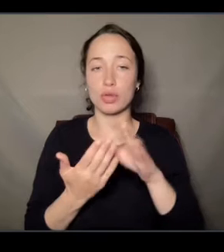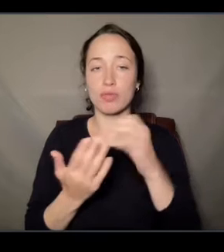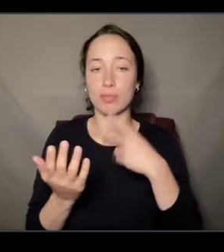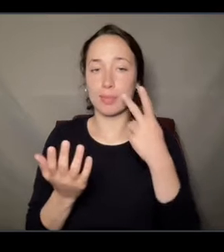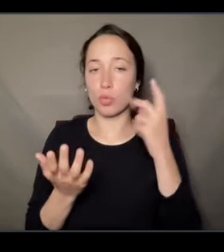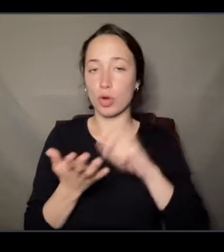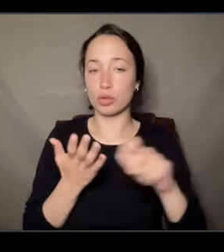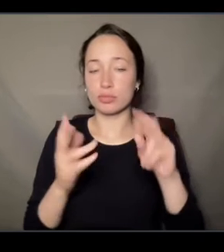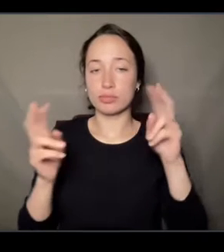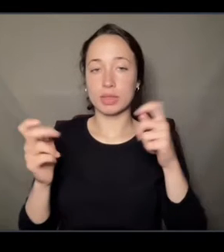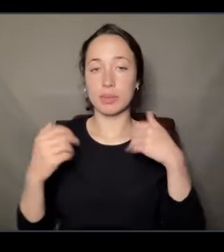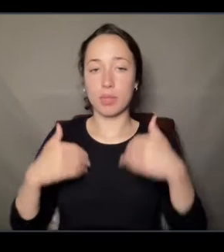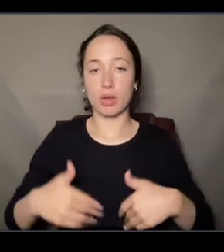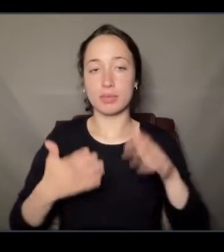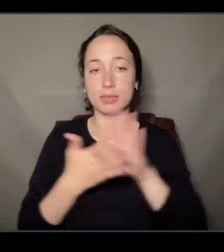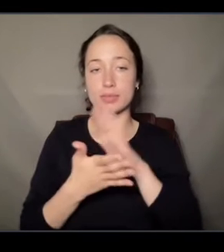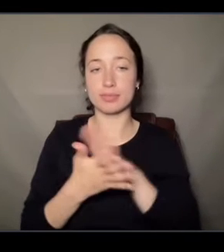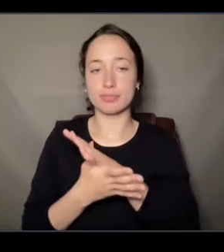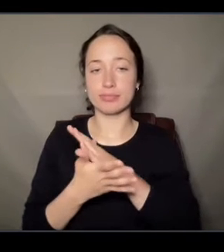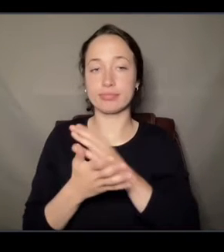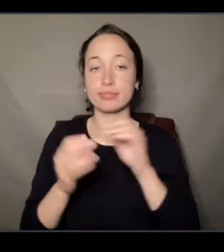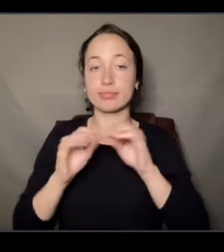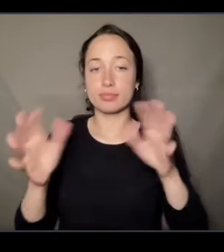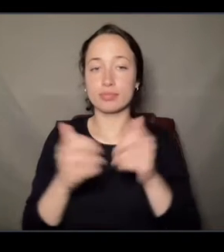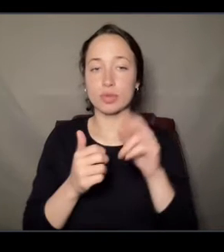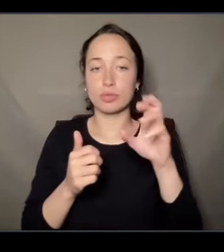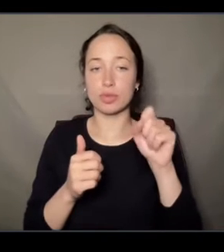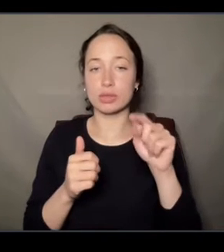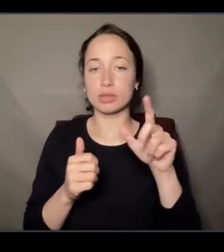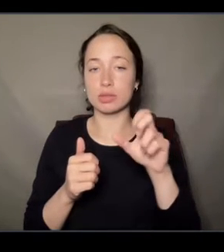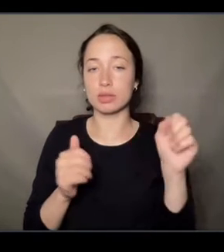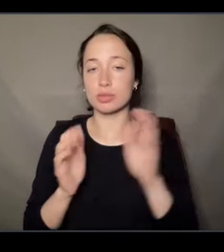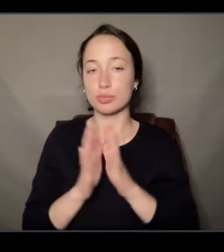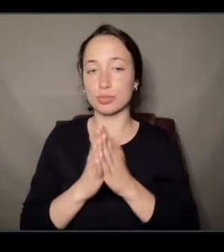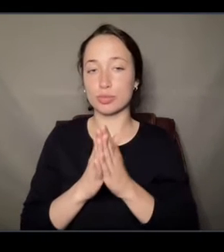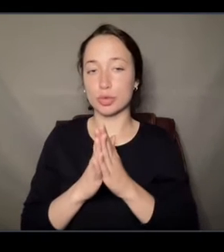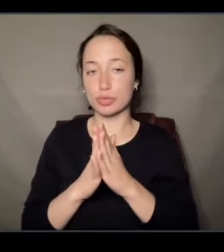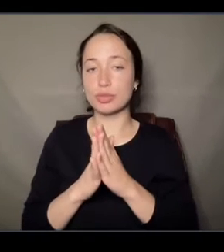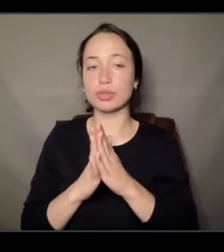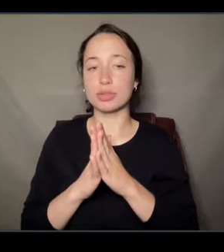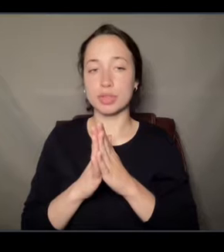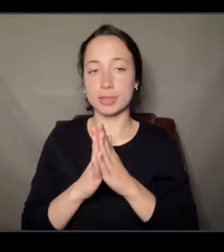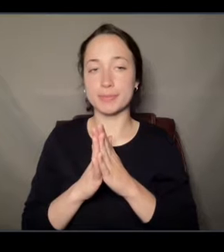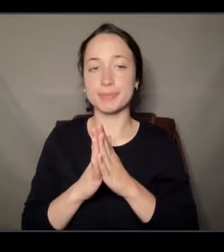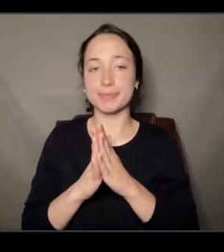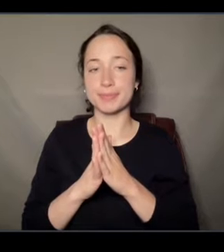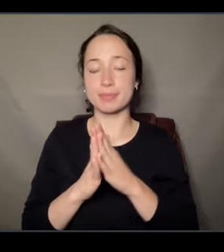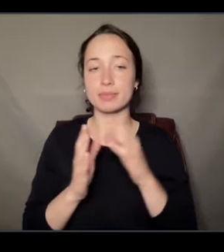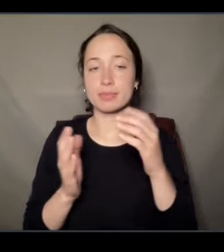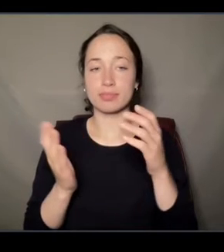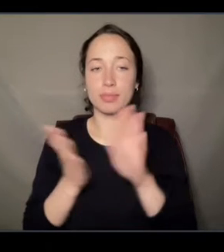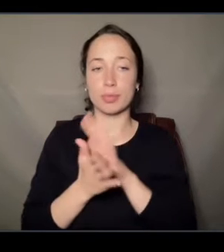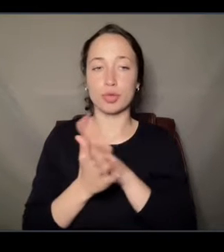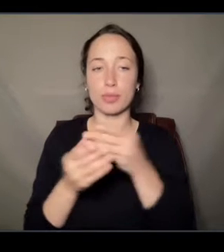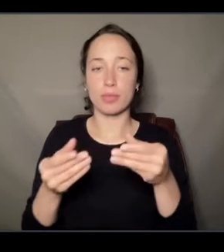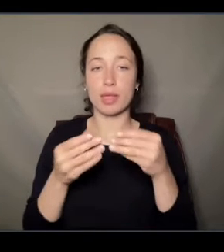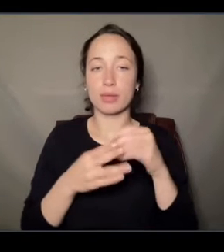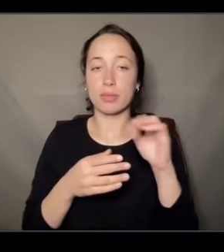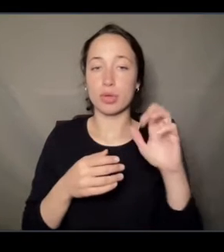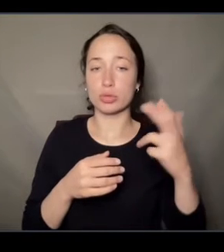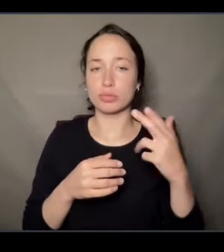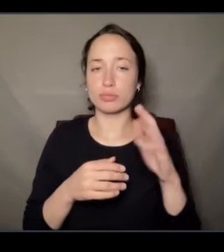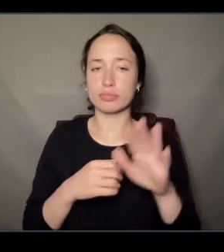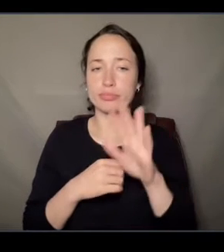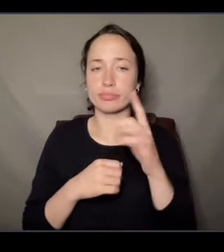of my memoir, The Body Papers. And it came out with Restless Books in paperback in March and about a